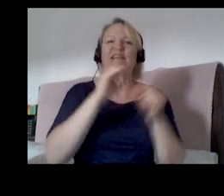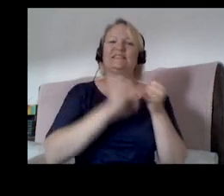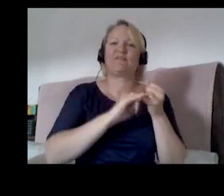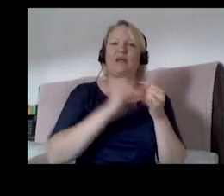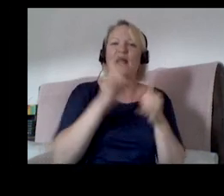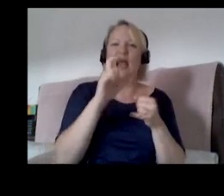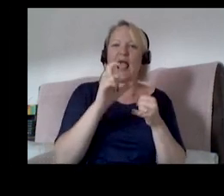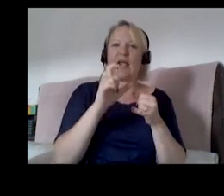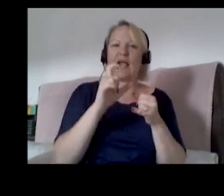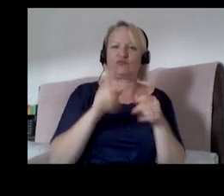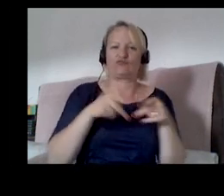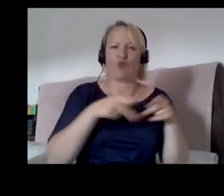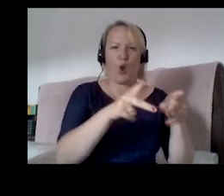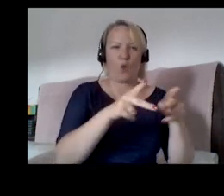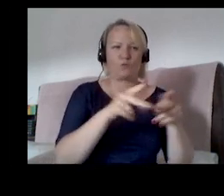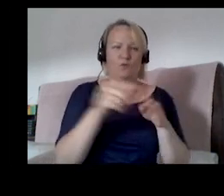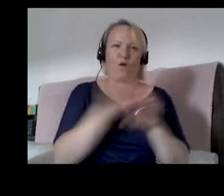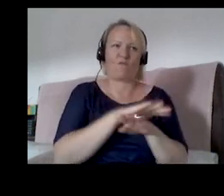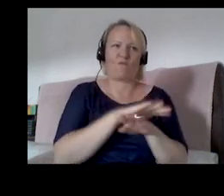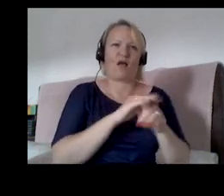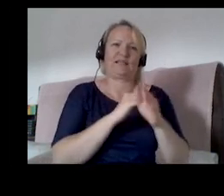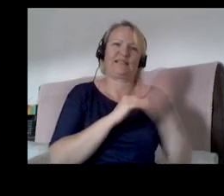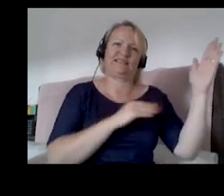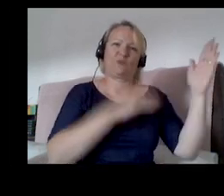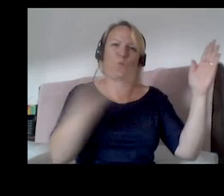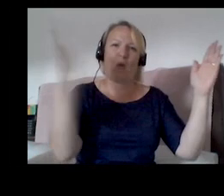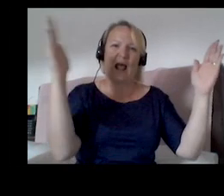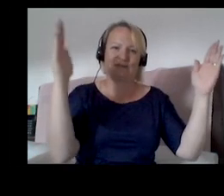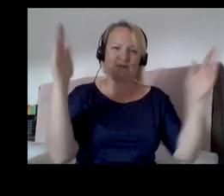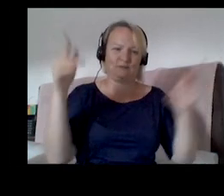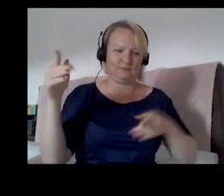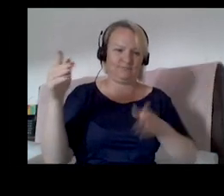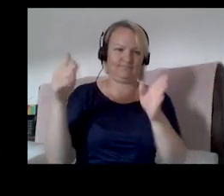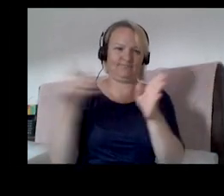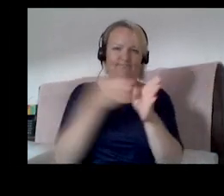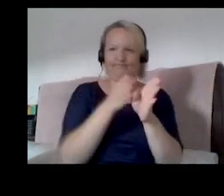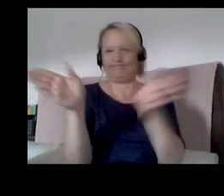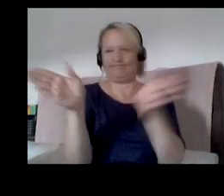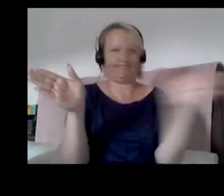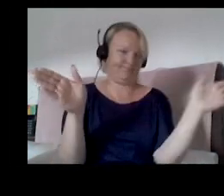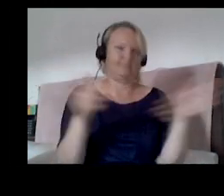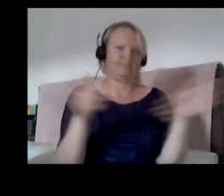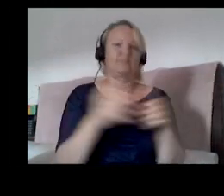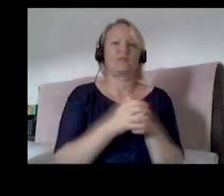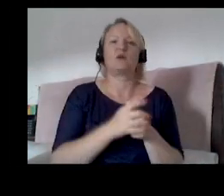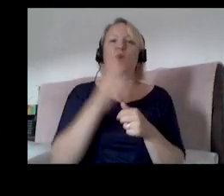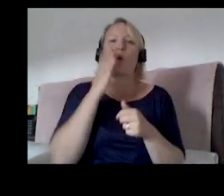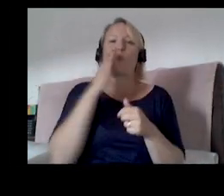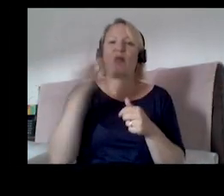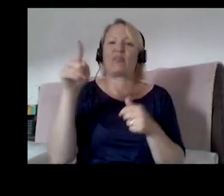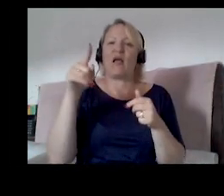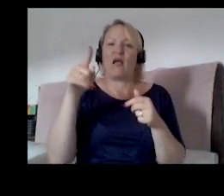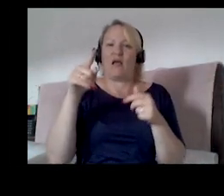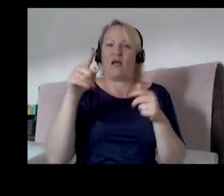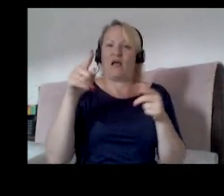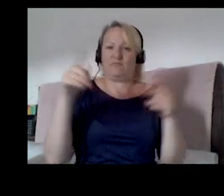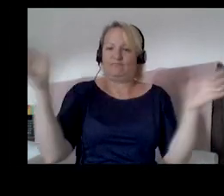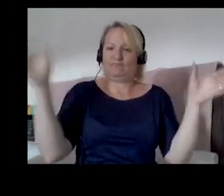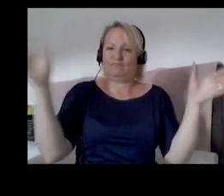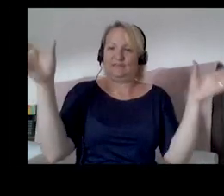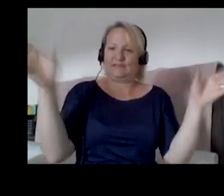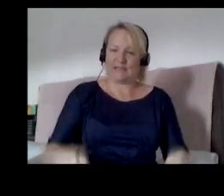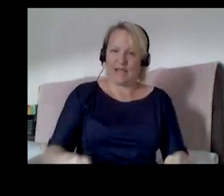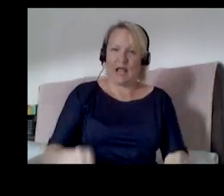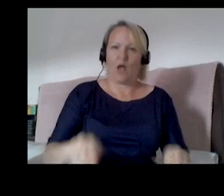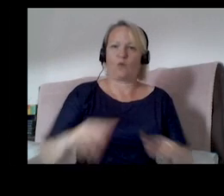Meadbridge Road. Before then, Stifford's Clay Road would be used to access both east and west compounds. When the compounds are